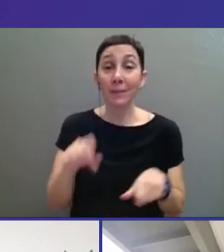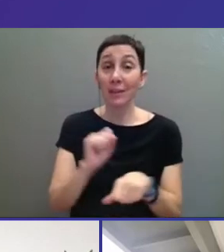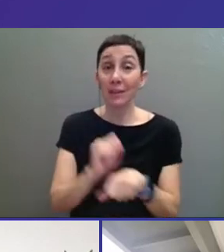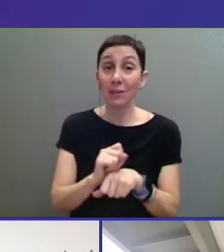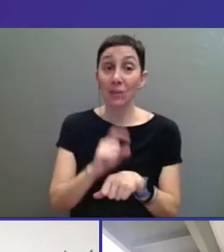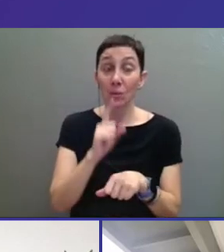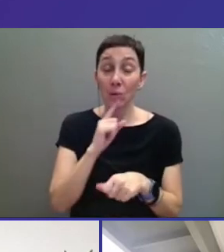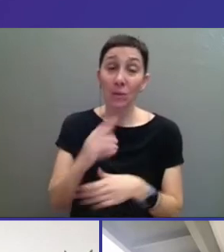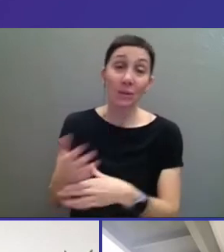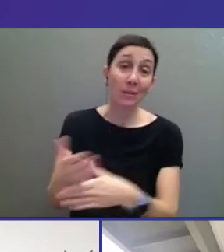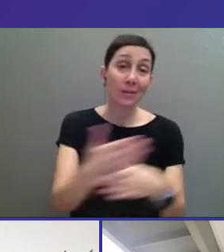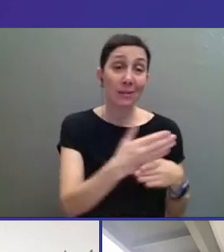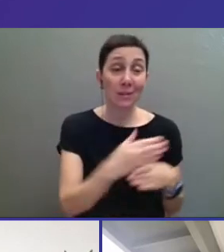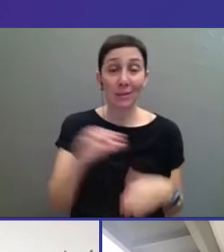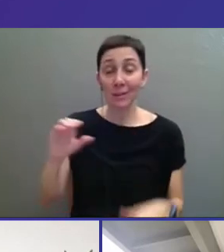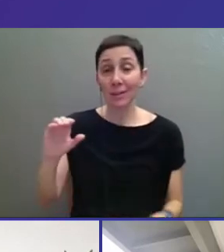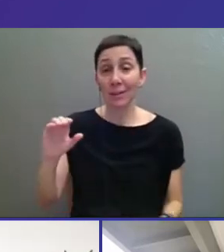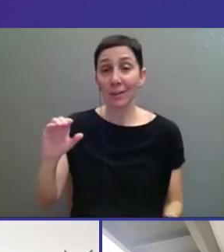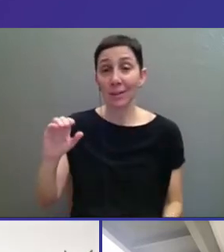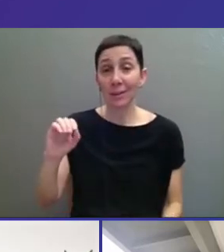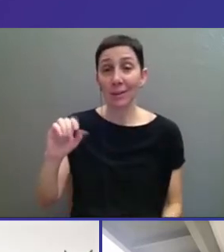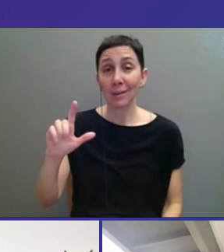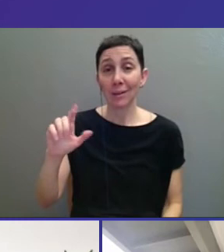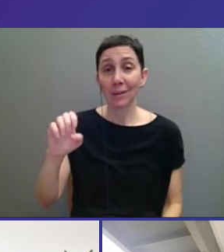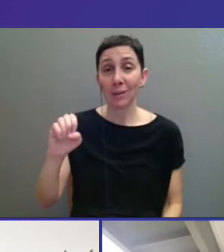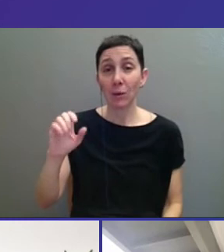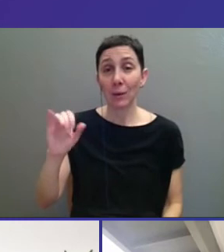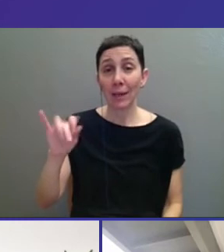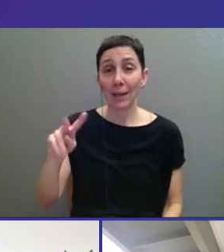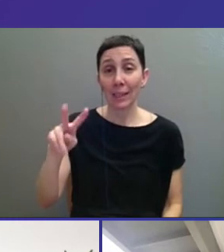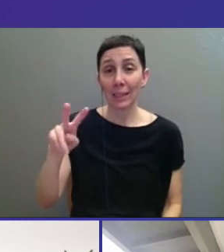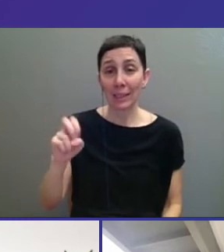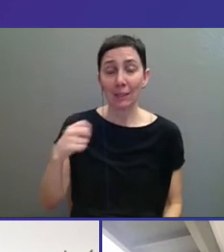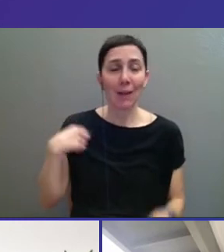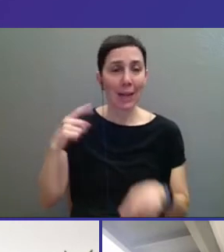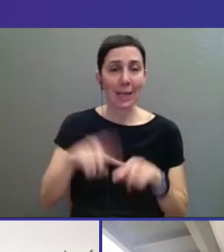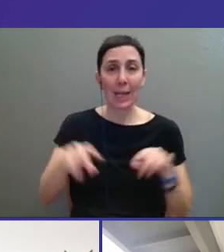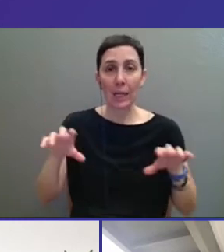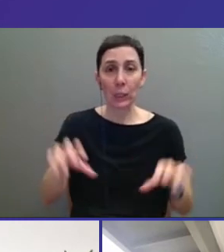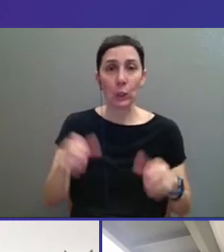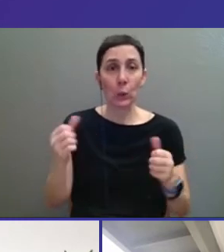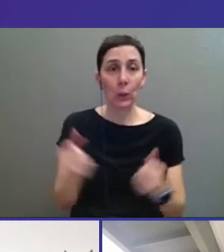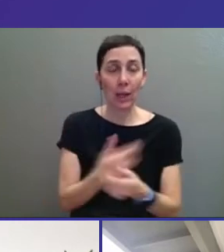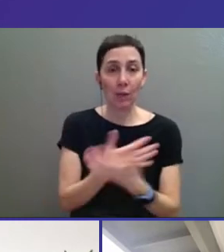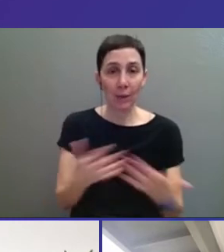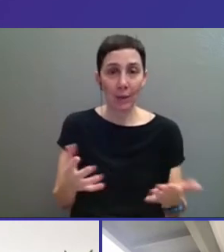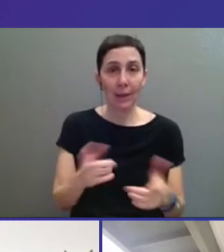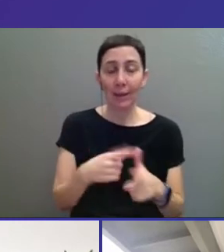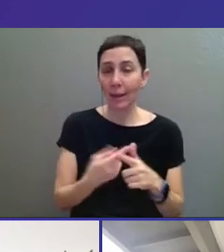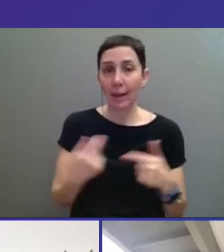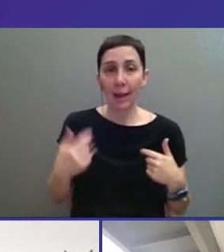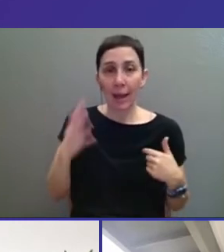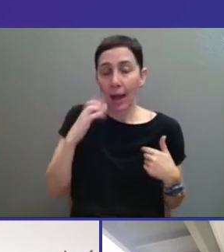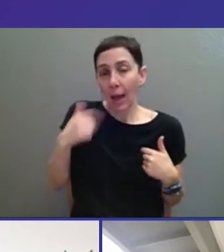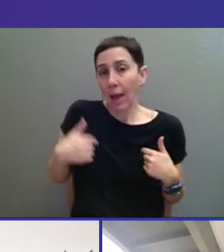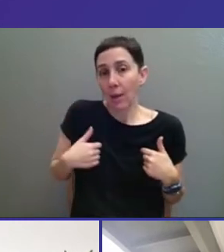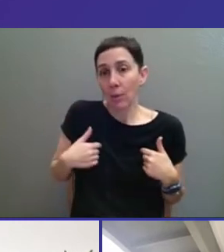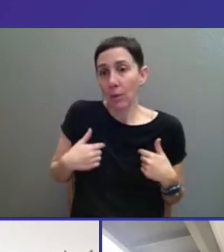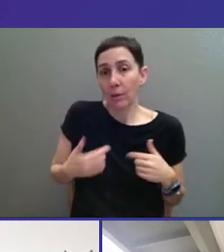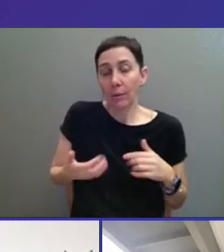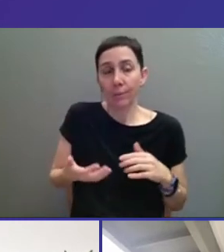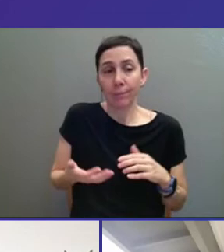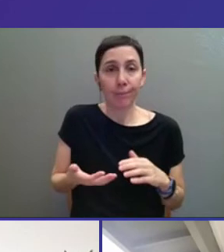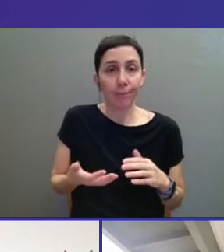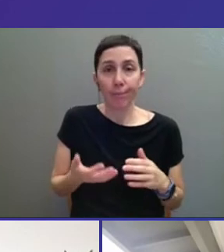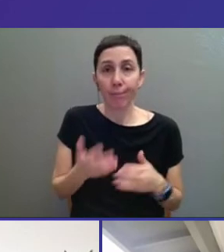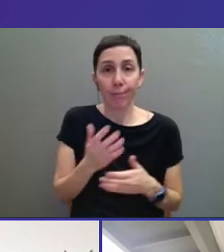collective, that I can't just do everything because I will become collateral damage to the problem instead of